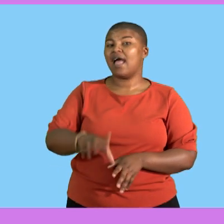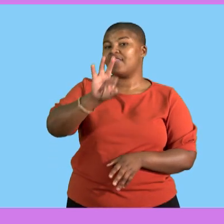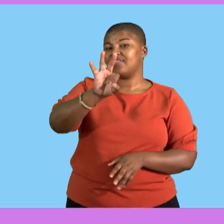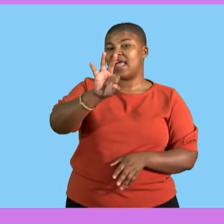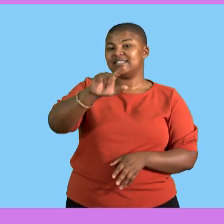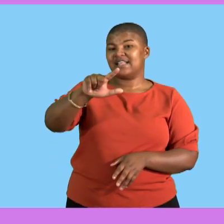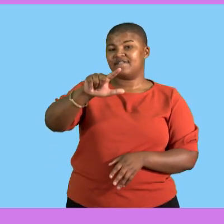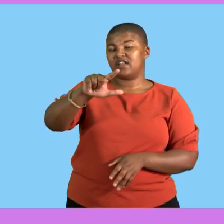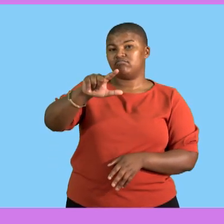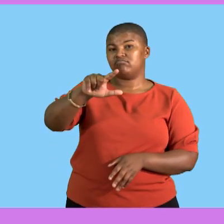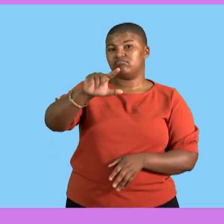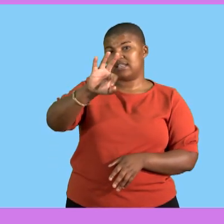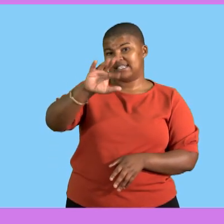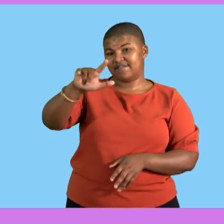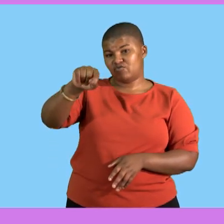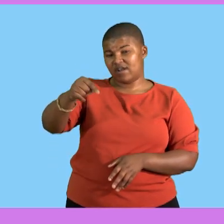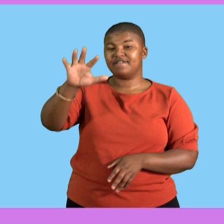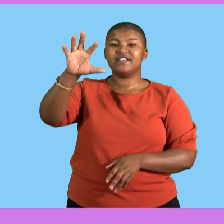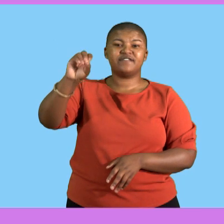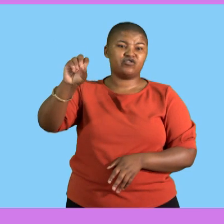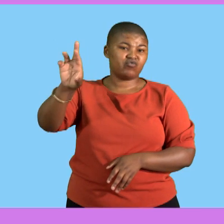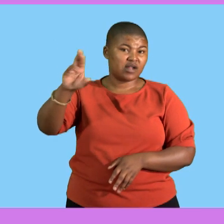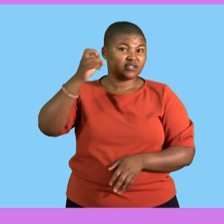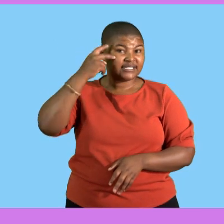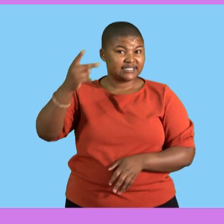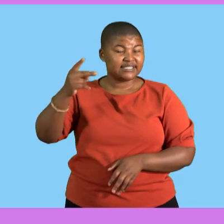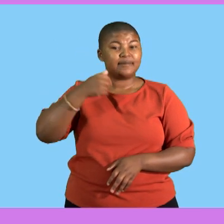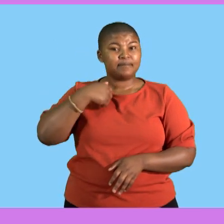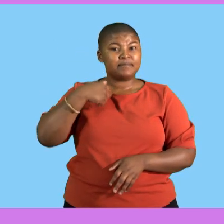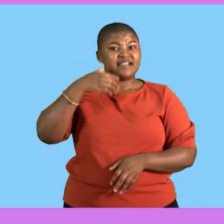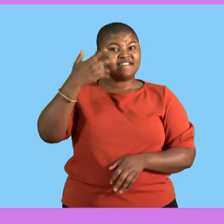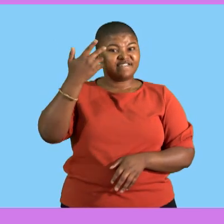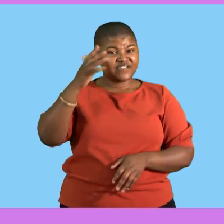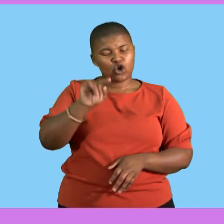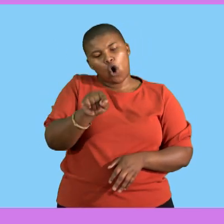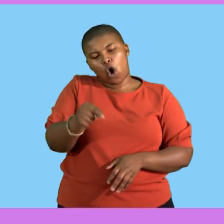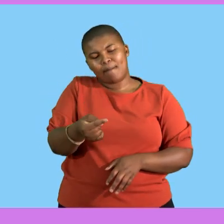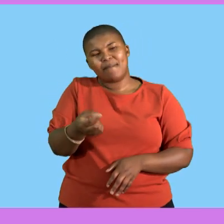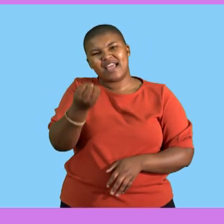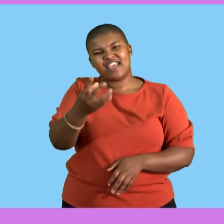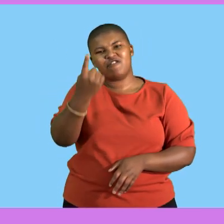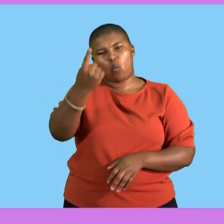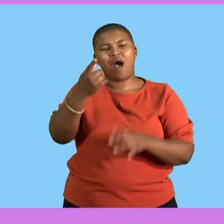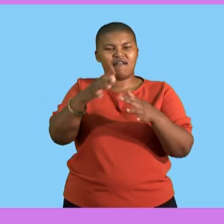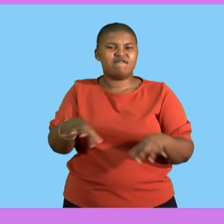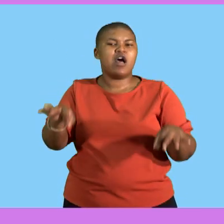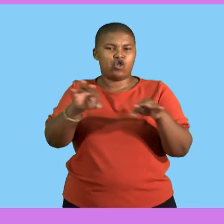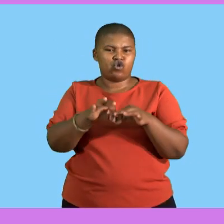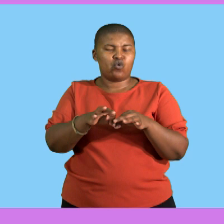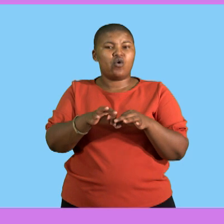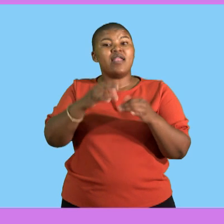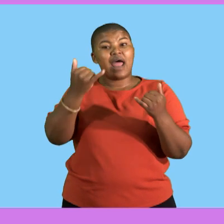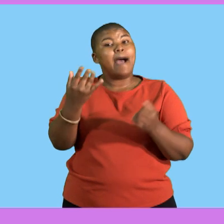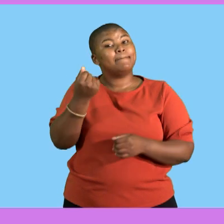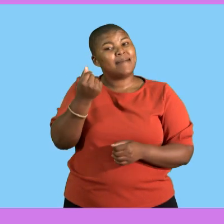will be 37.50 because now after a comma it gives you only one value, which is a 5. So if we are dealing with money, you